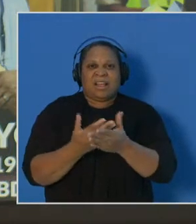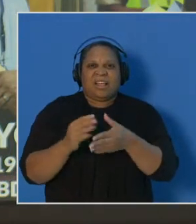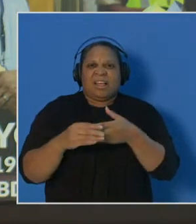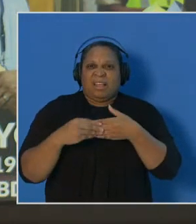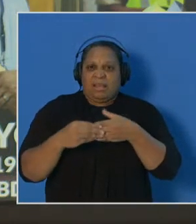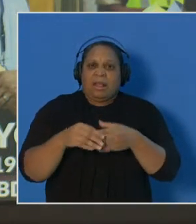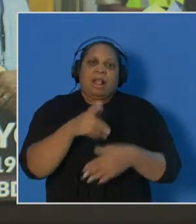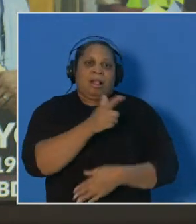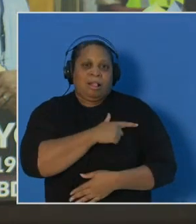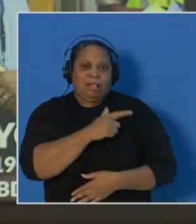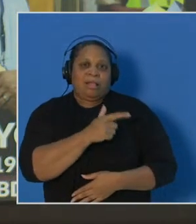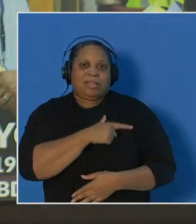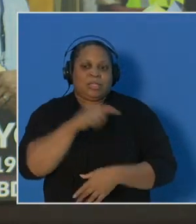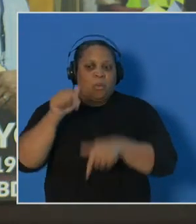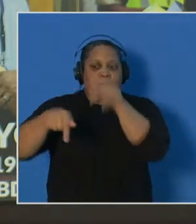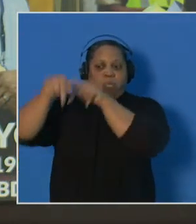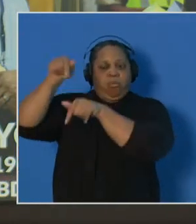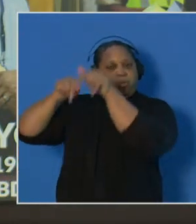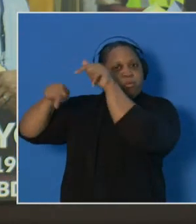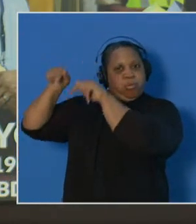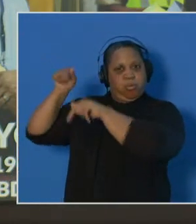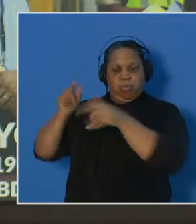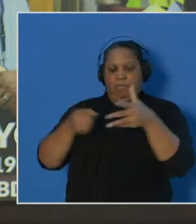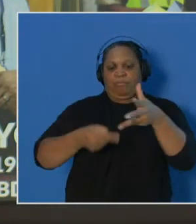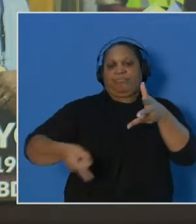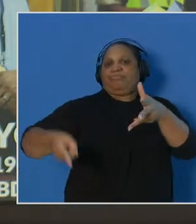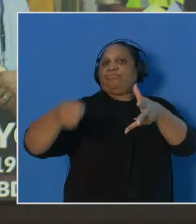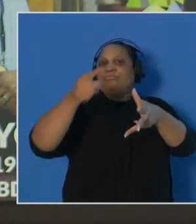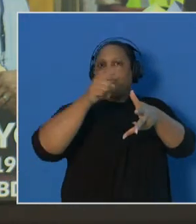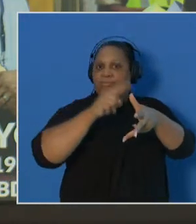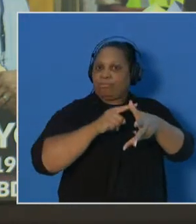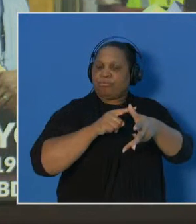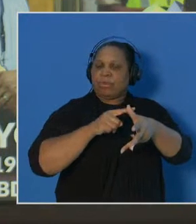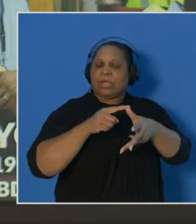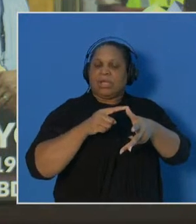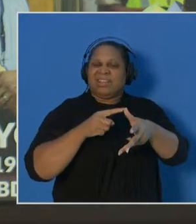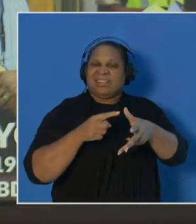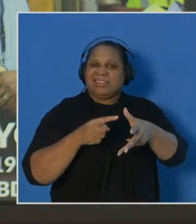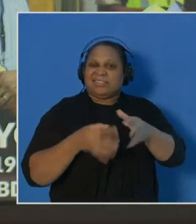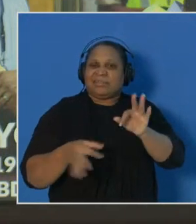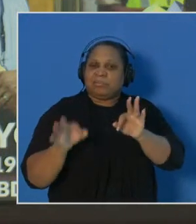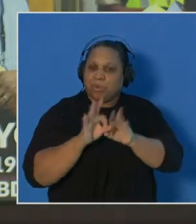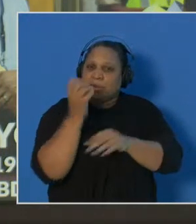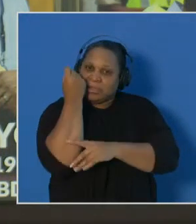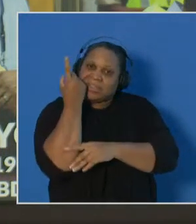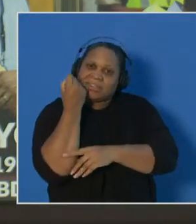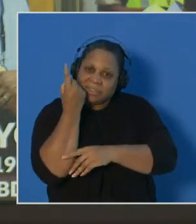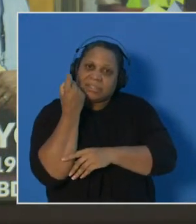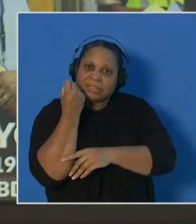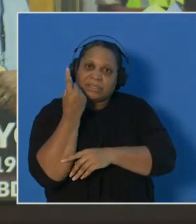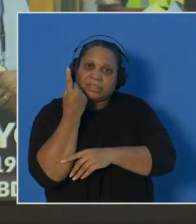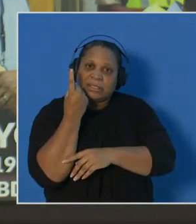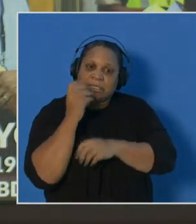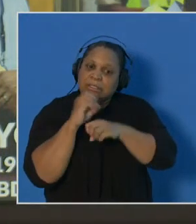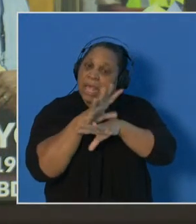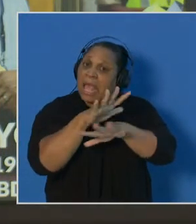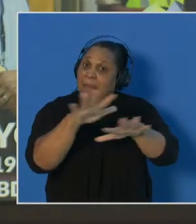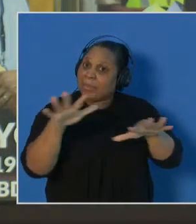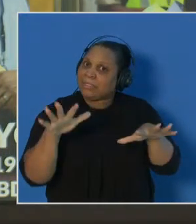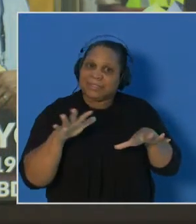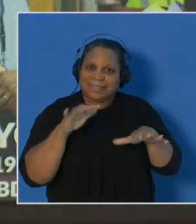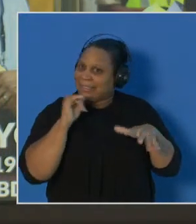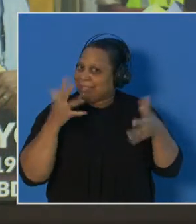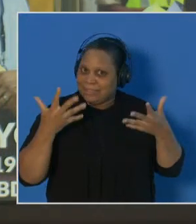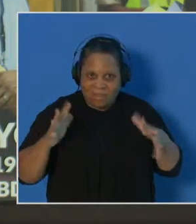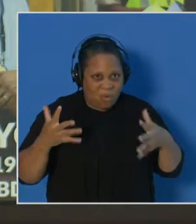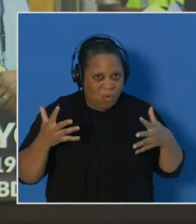down can set us back. And it is key that we understand this. This epidemic is not